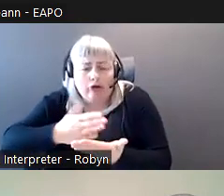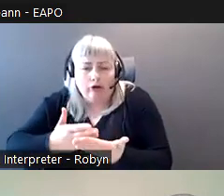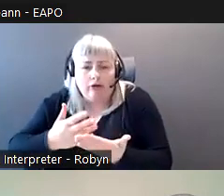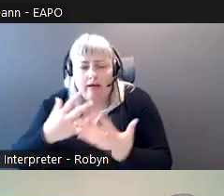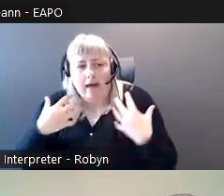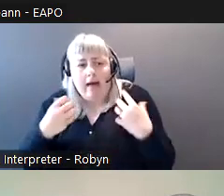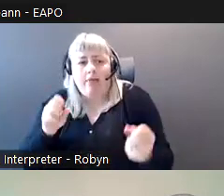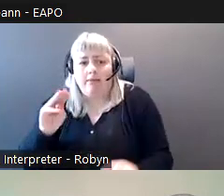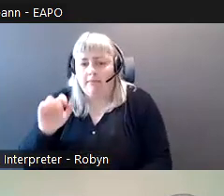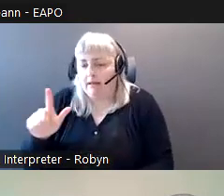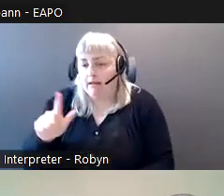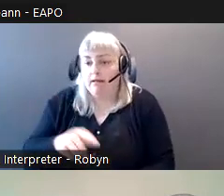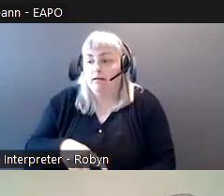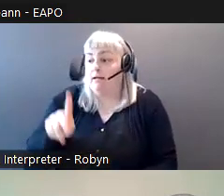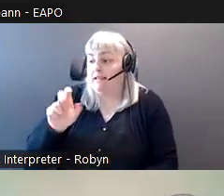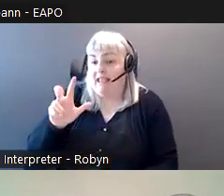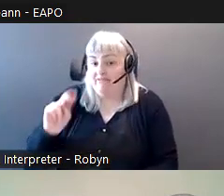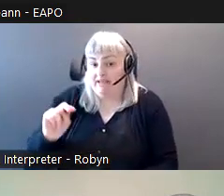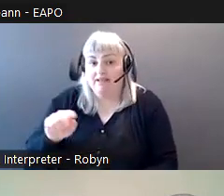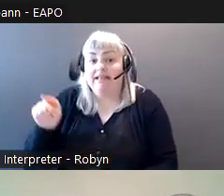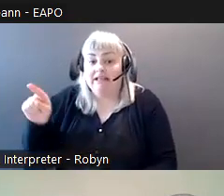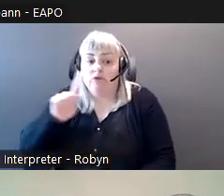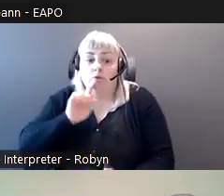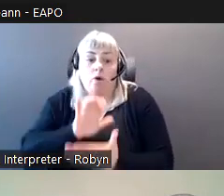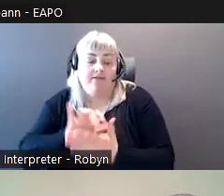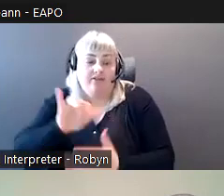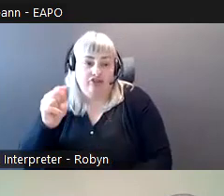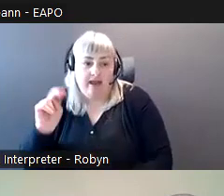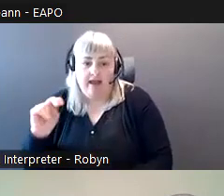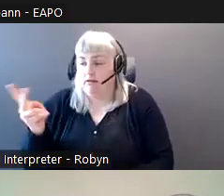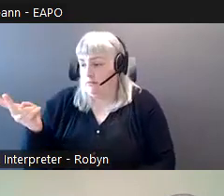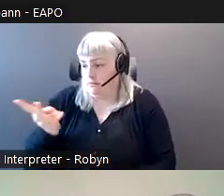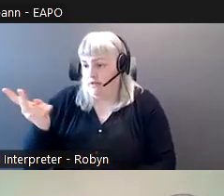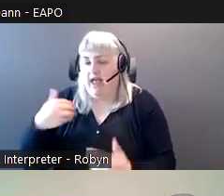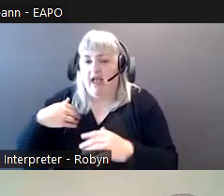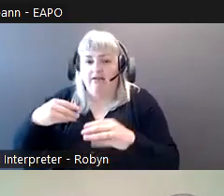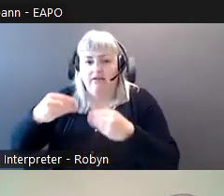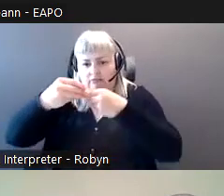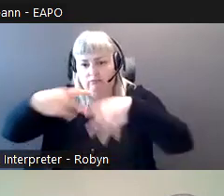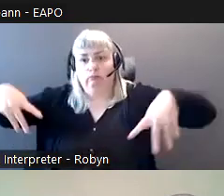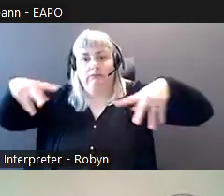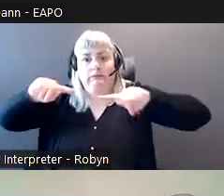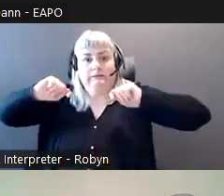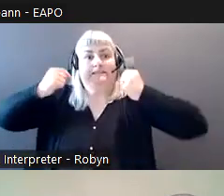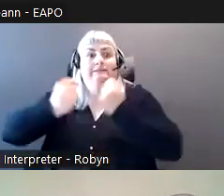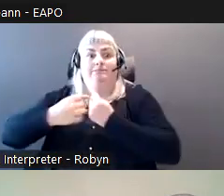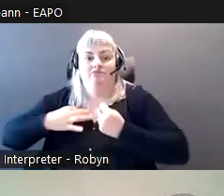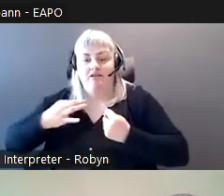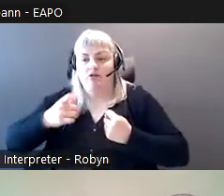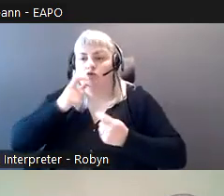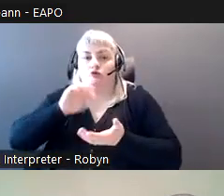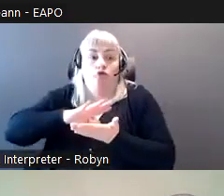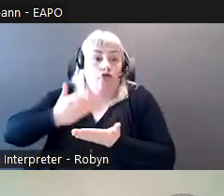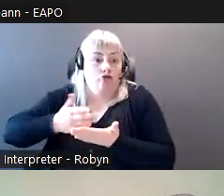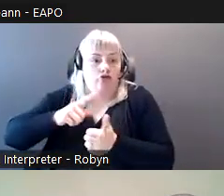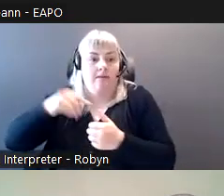meals. Kevin, along with his wife, Jan, are supported by a whole team of volunteers who cook,